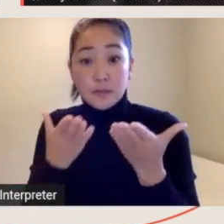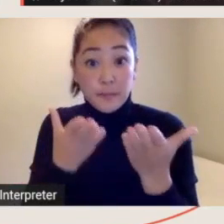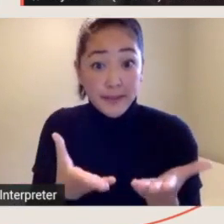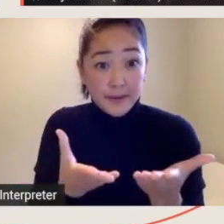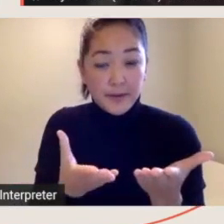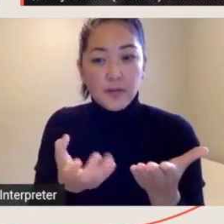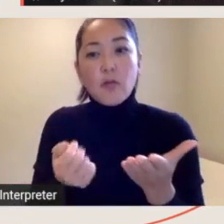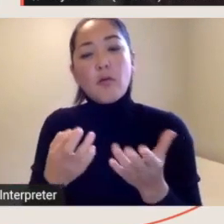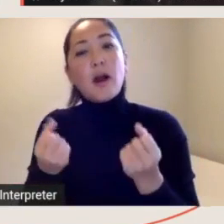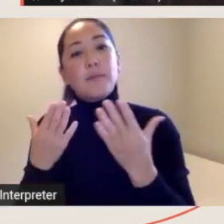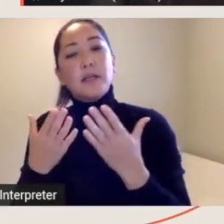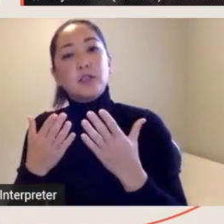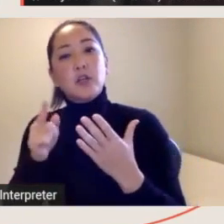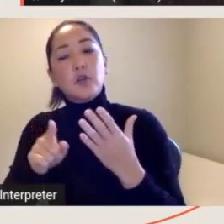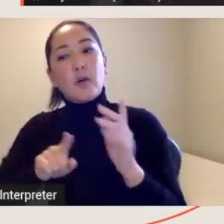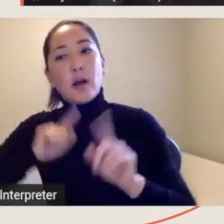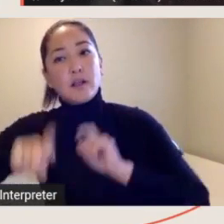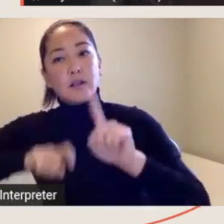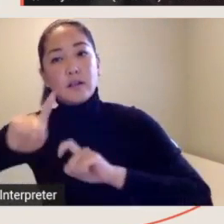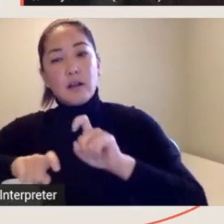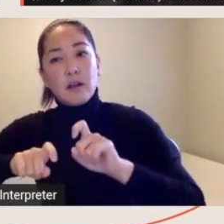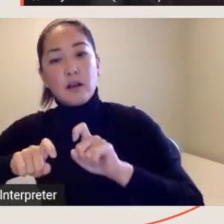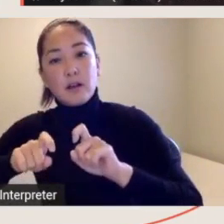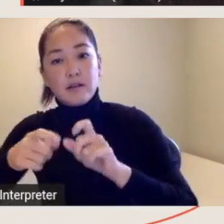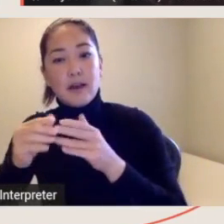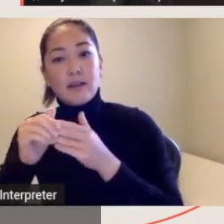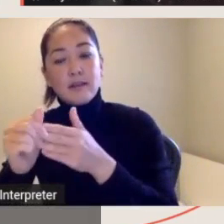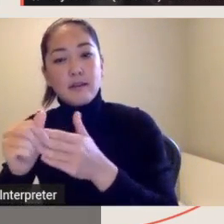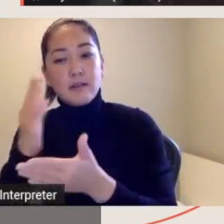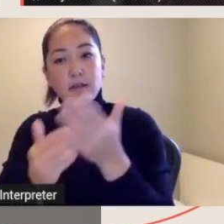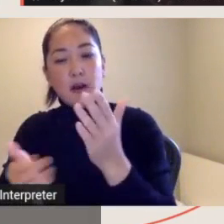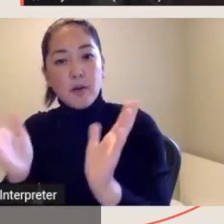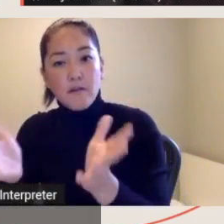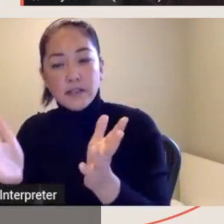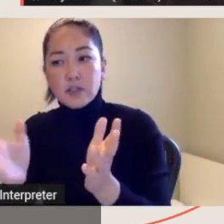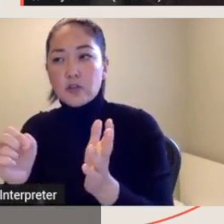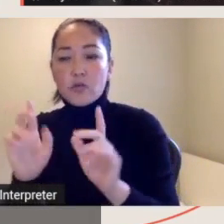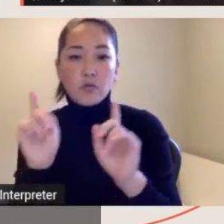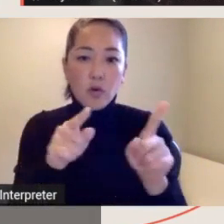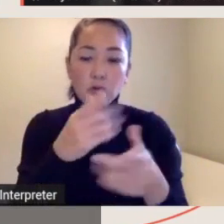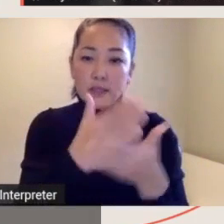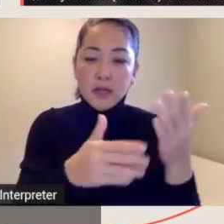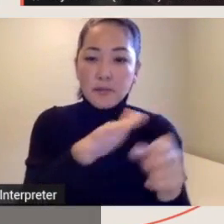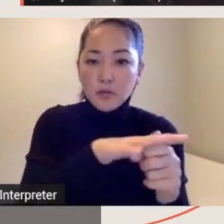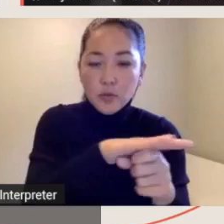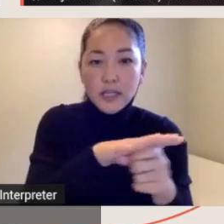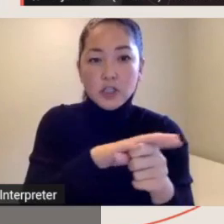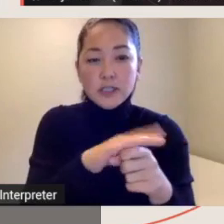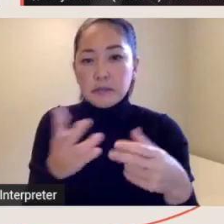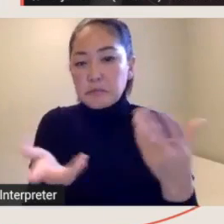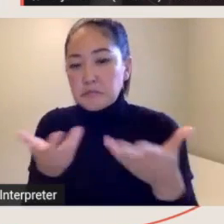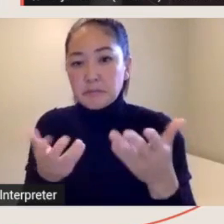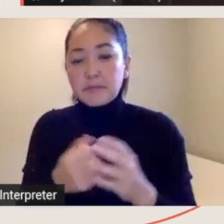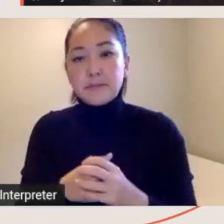of asking them to sort of have certain conversations or to go to certain places, or that sort of encouragement of scenes perhaps?